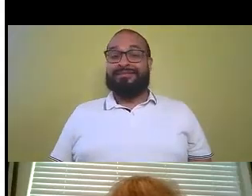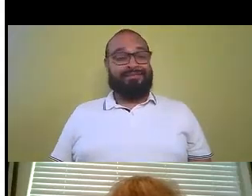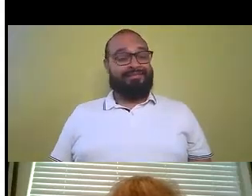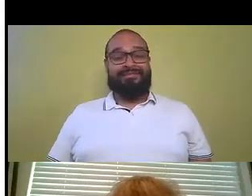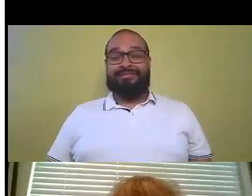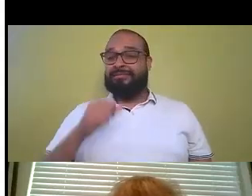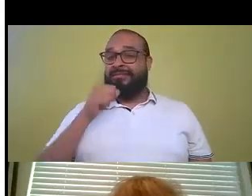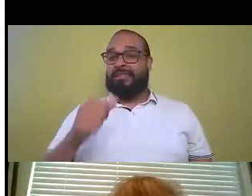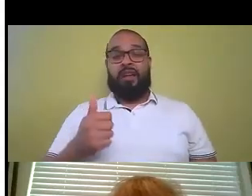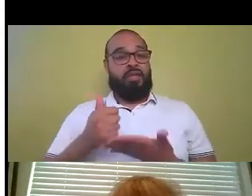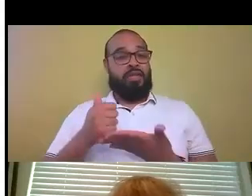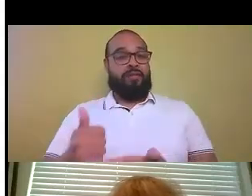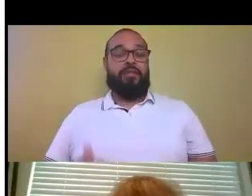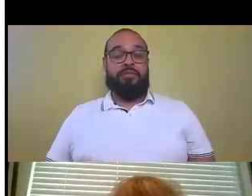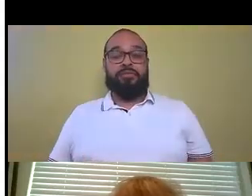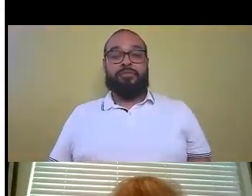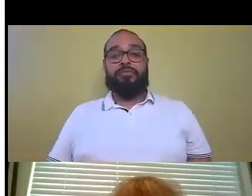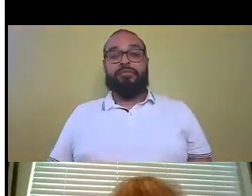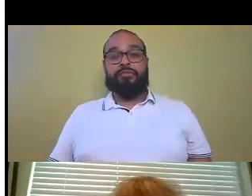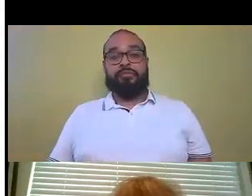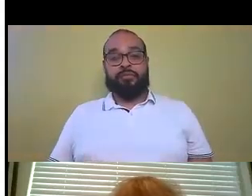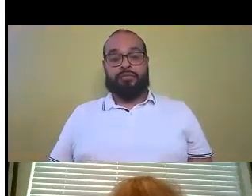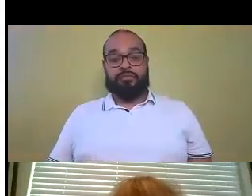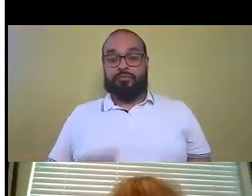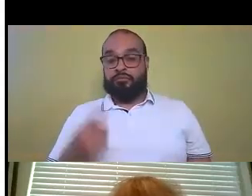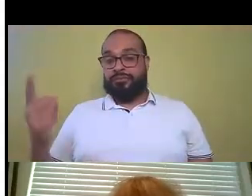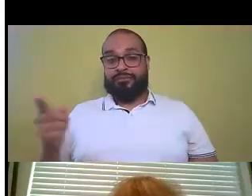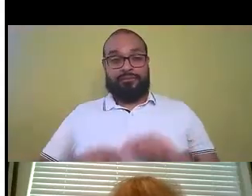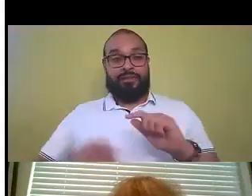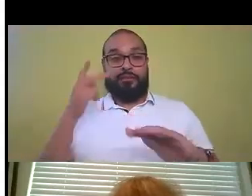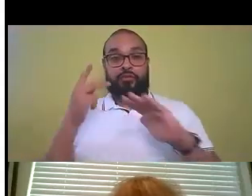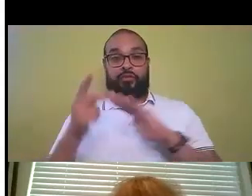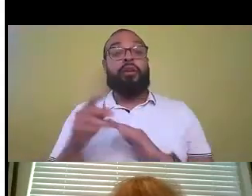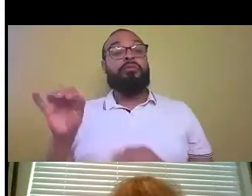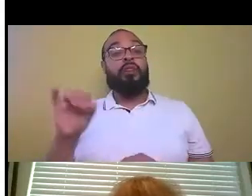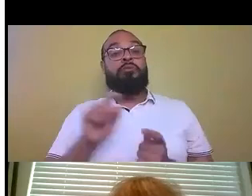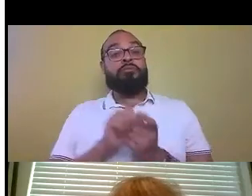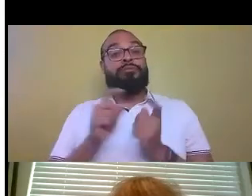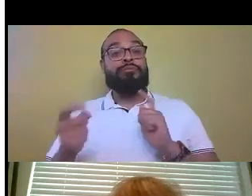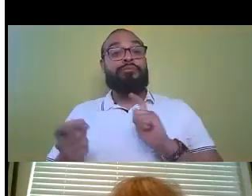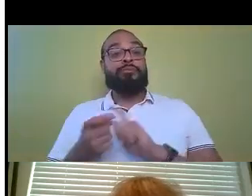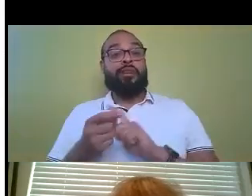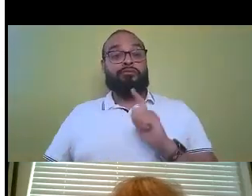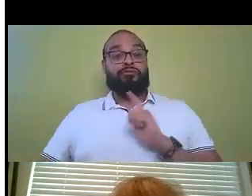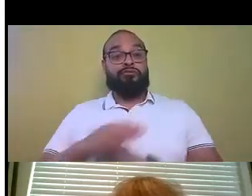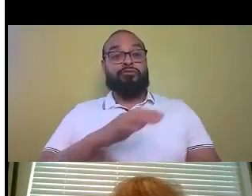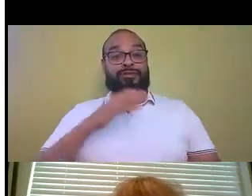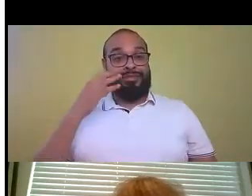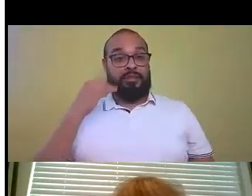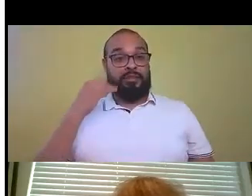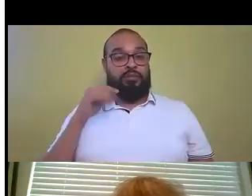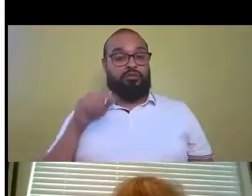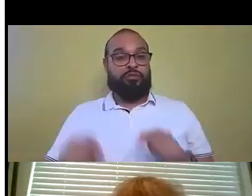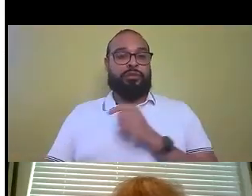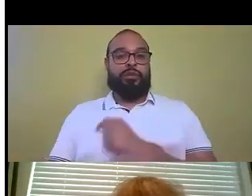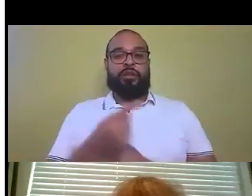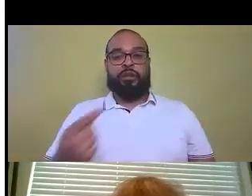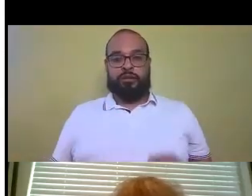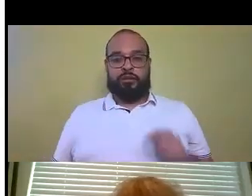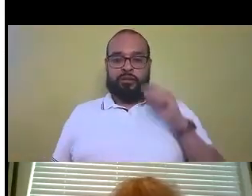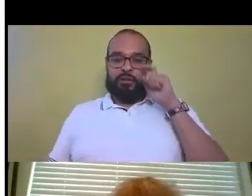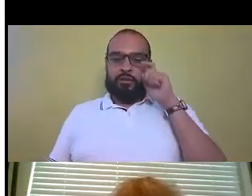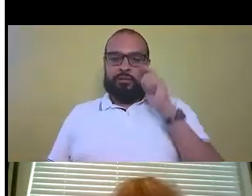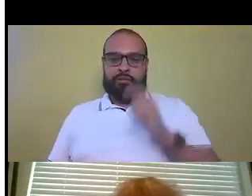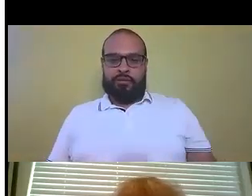input. Unpredictable, so changes in the experience of the day, because that